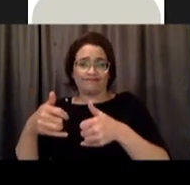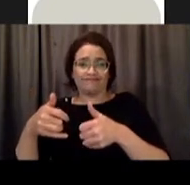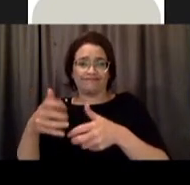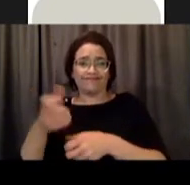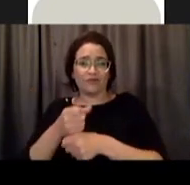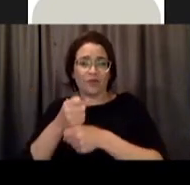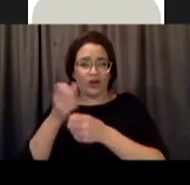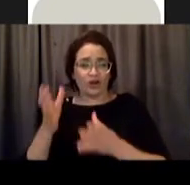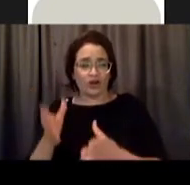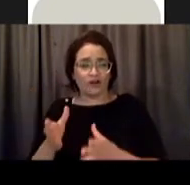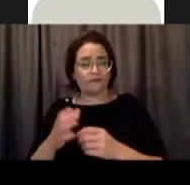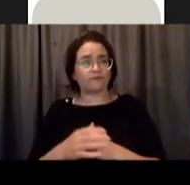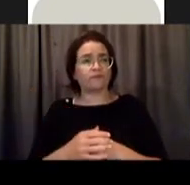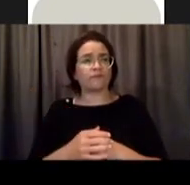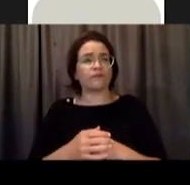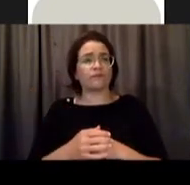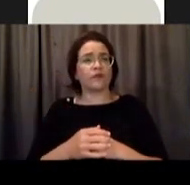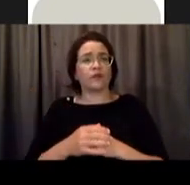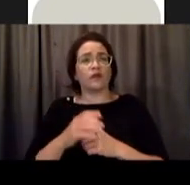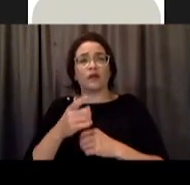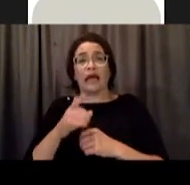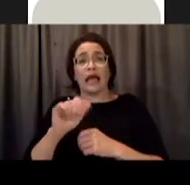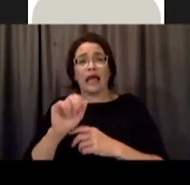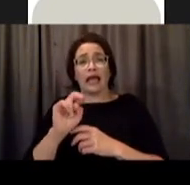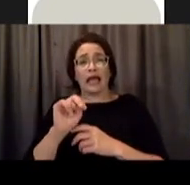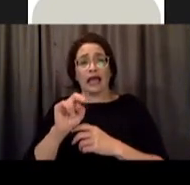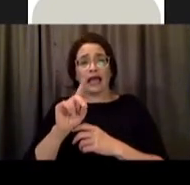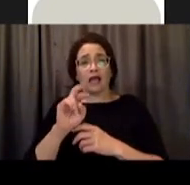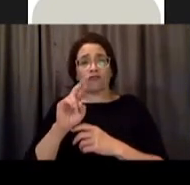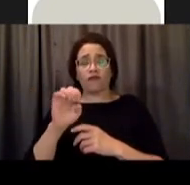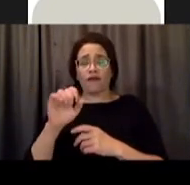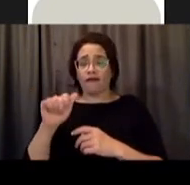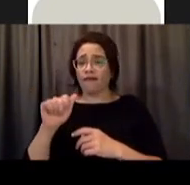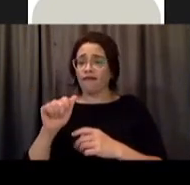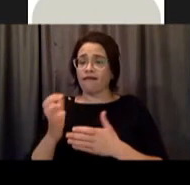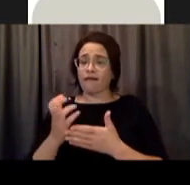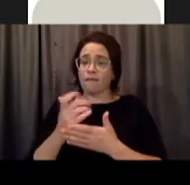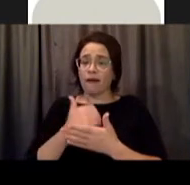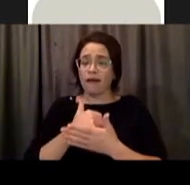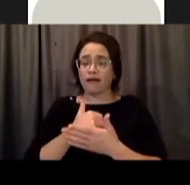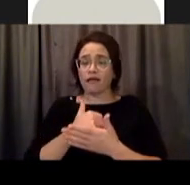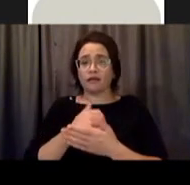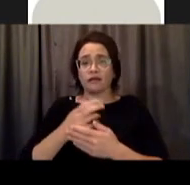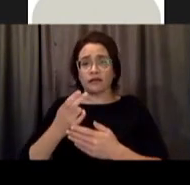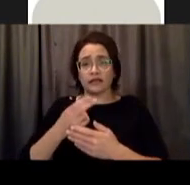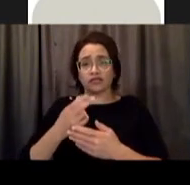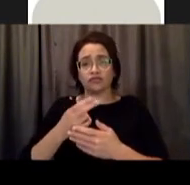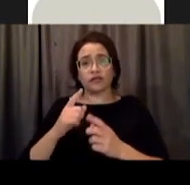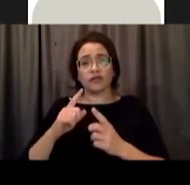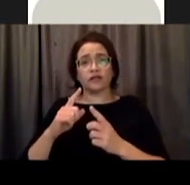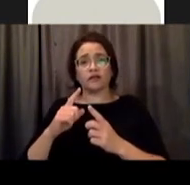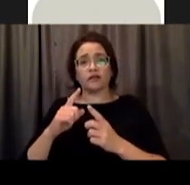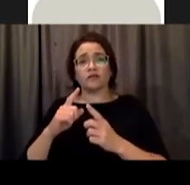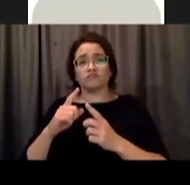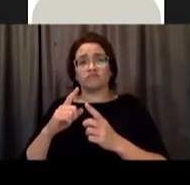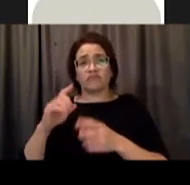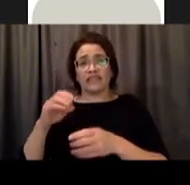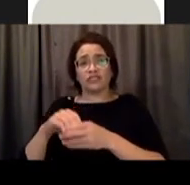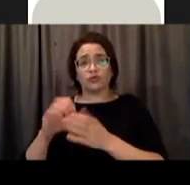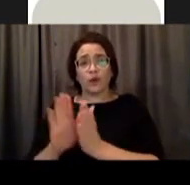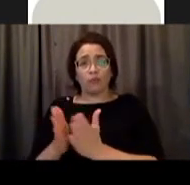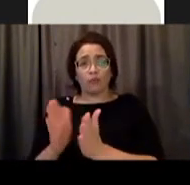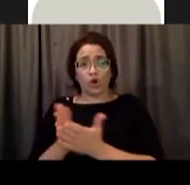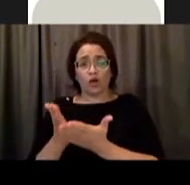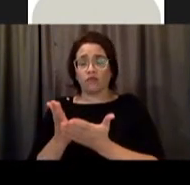Andrea compiled much of the research she did for this film into a book called Orwell and the Refugees, The Untold